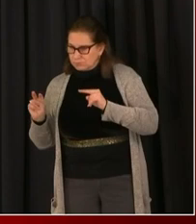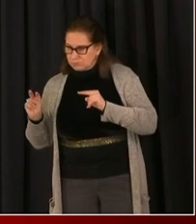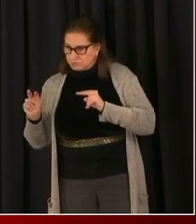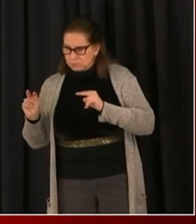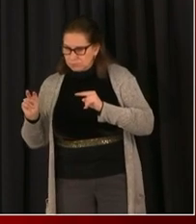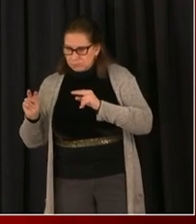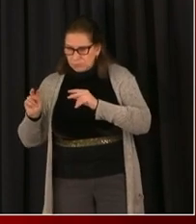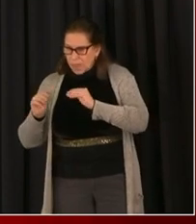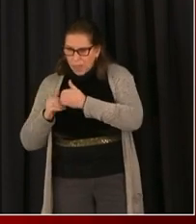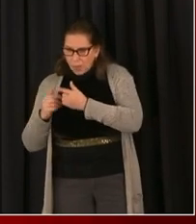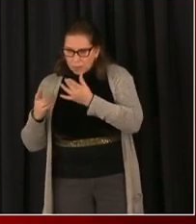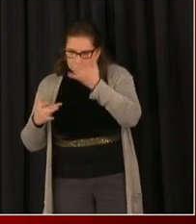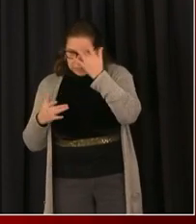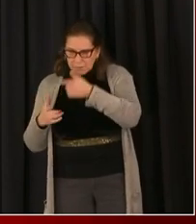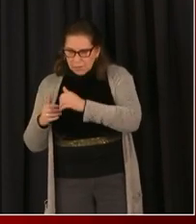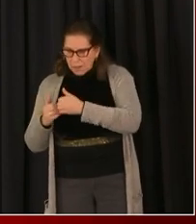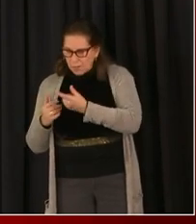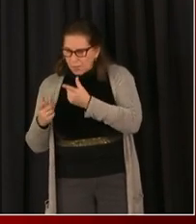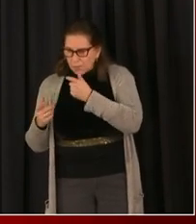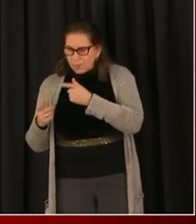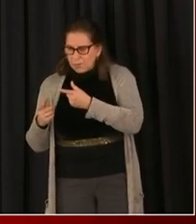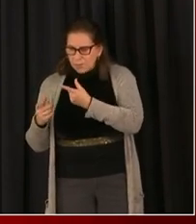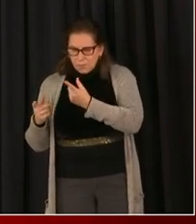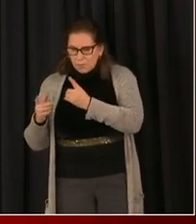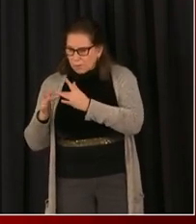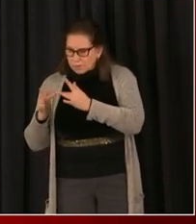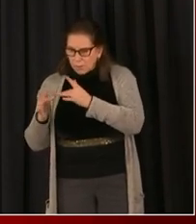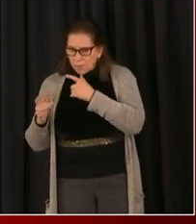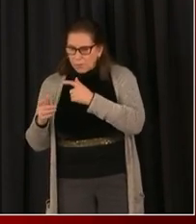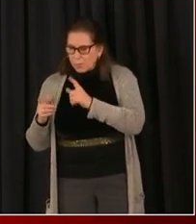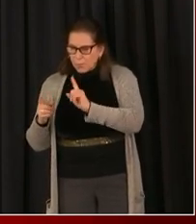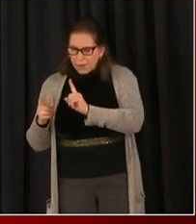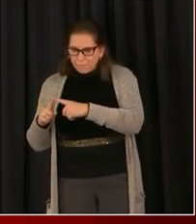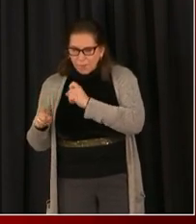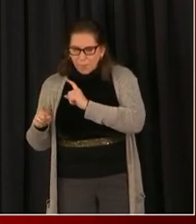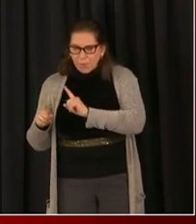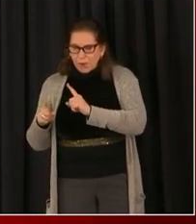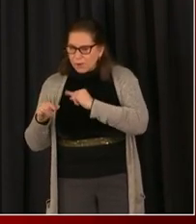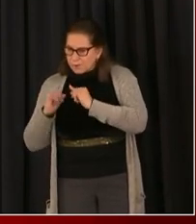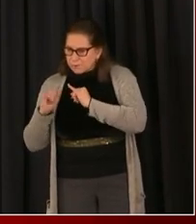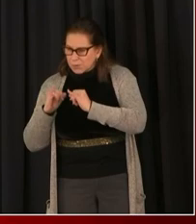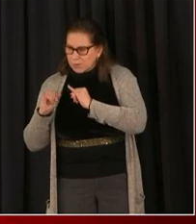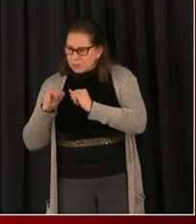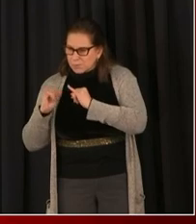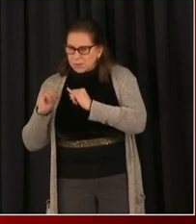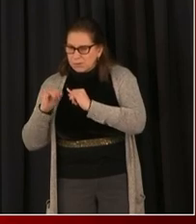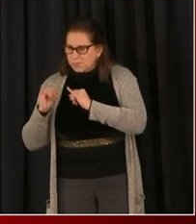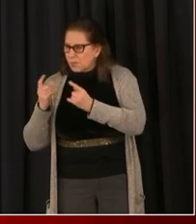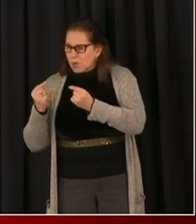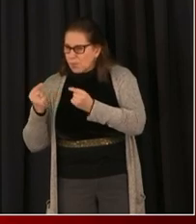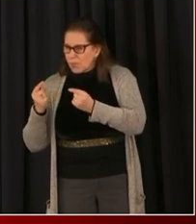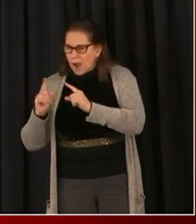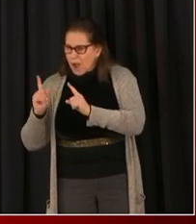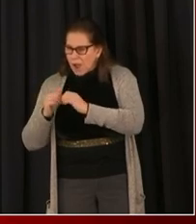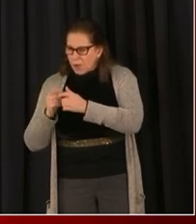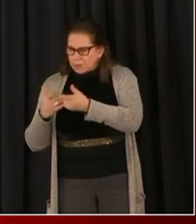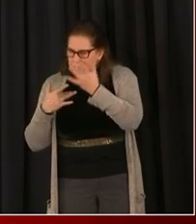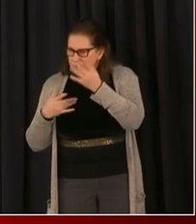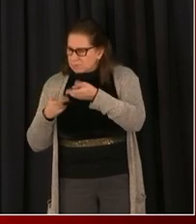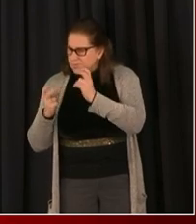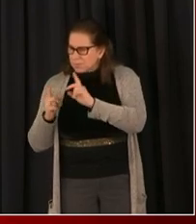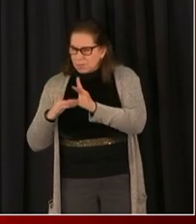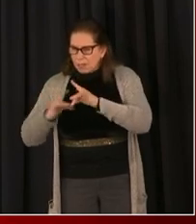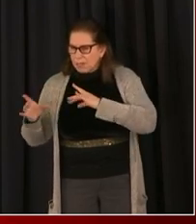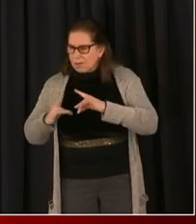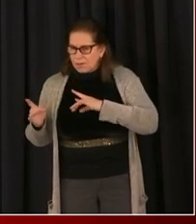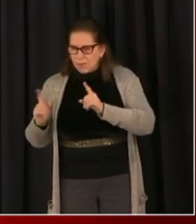to do a lot of interviews. We're still reaching out to people within the first 24 hours of their diagnosis, and we